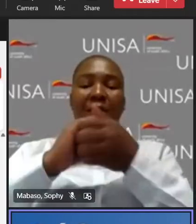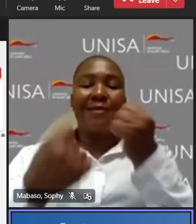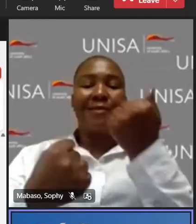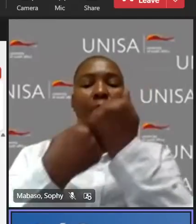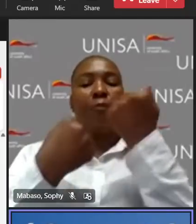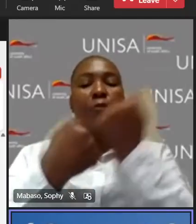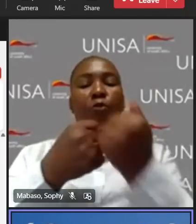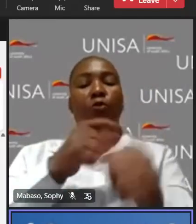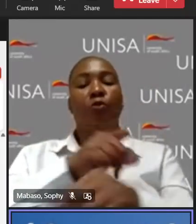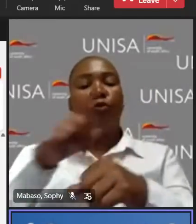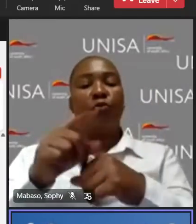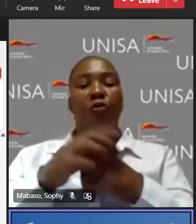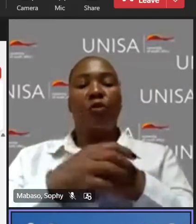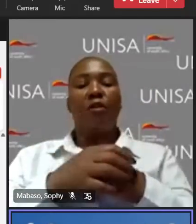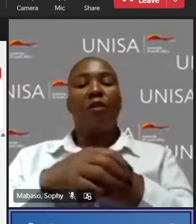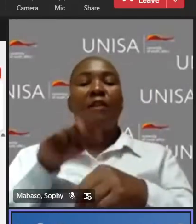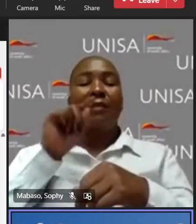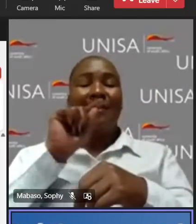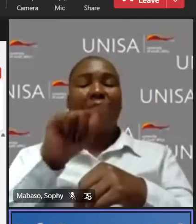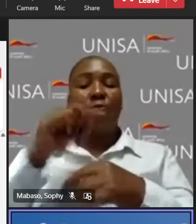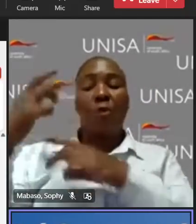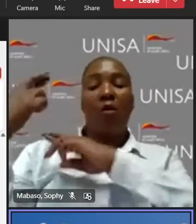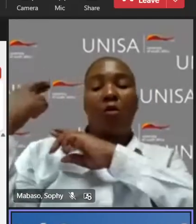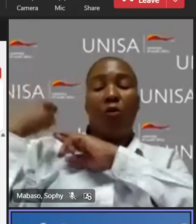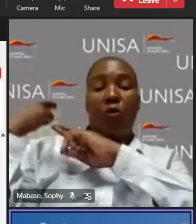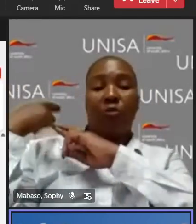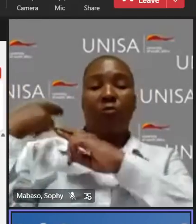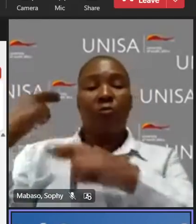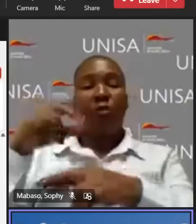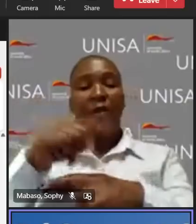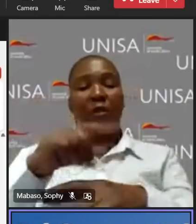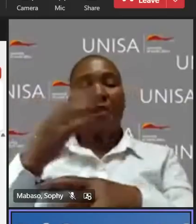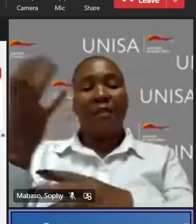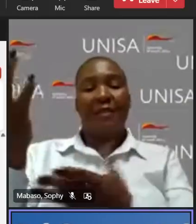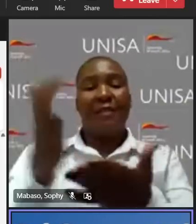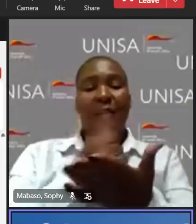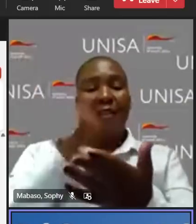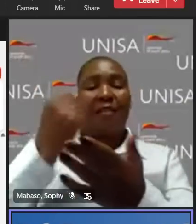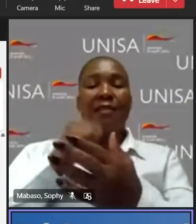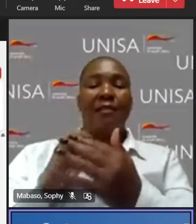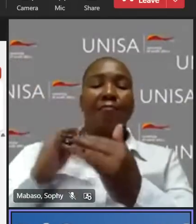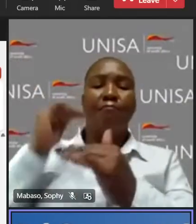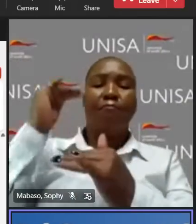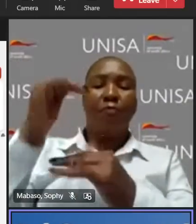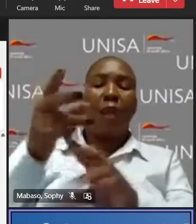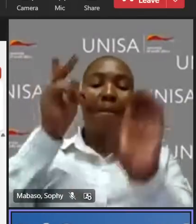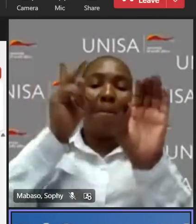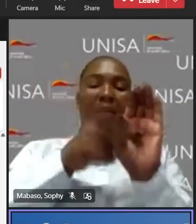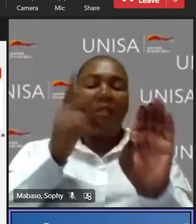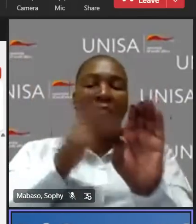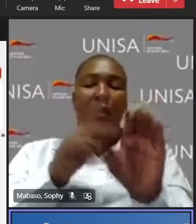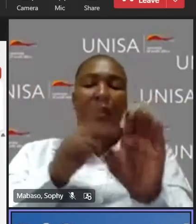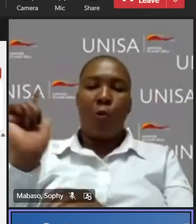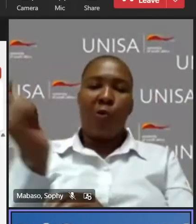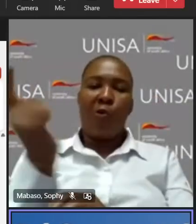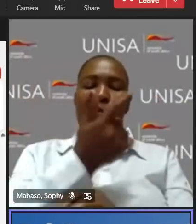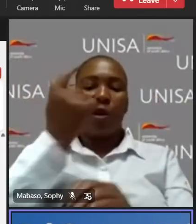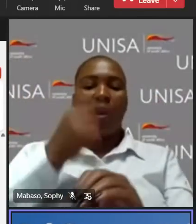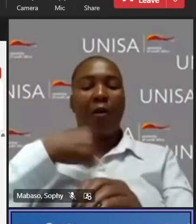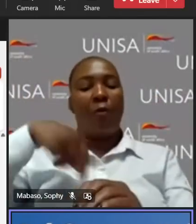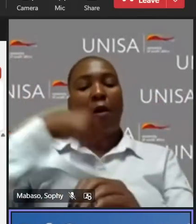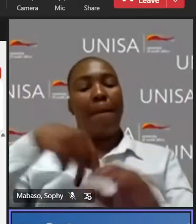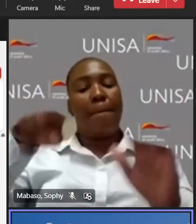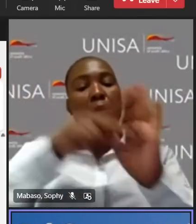you. It will be your responsibility to take it up and participate in all our programs that